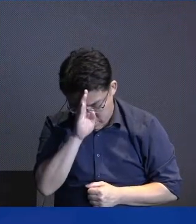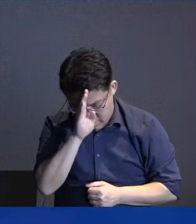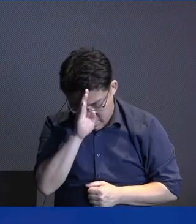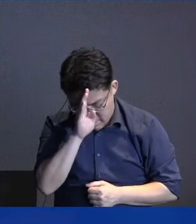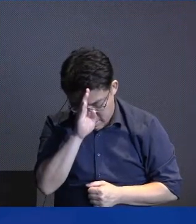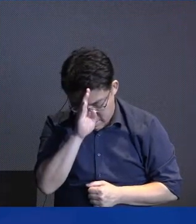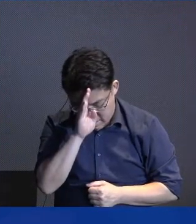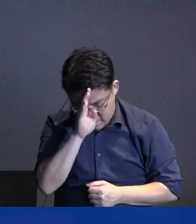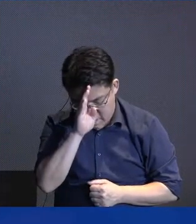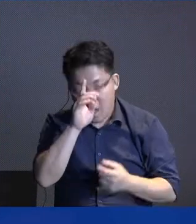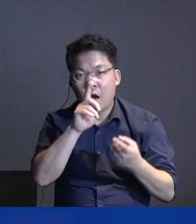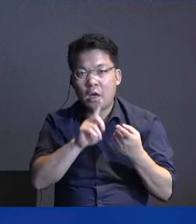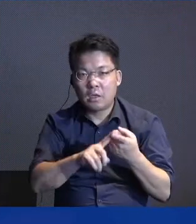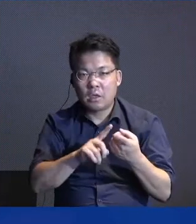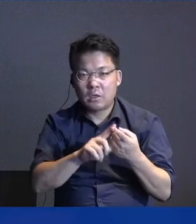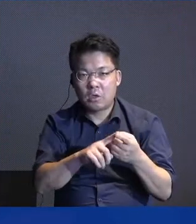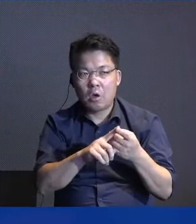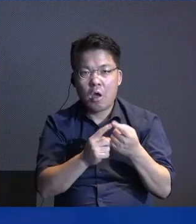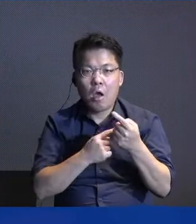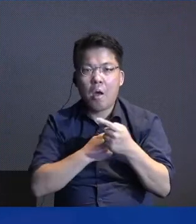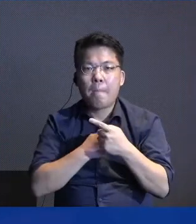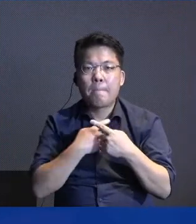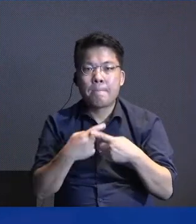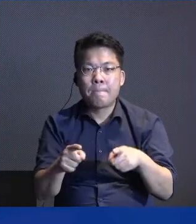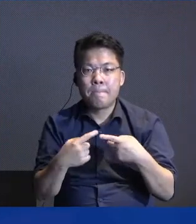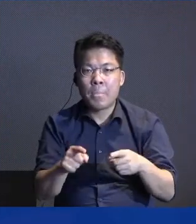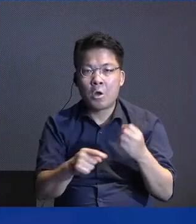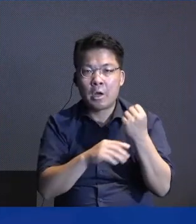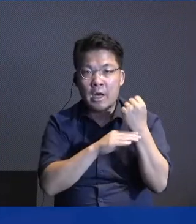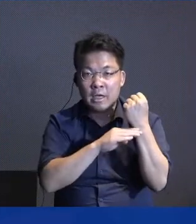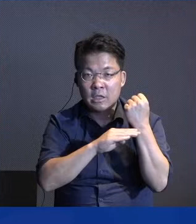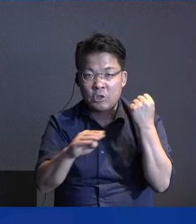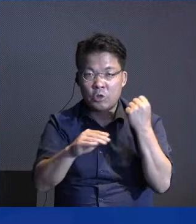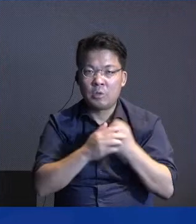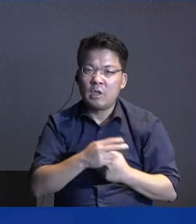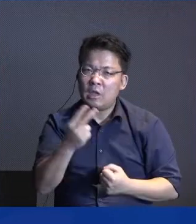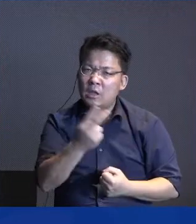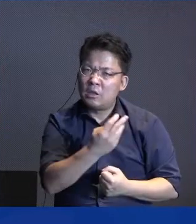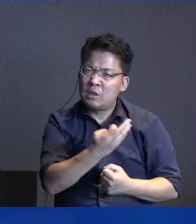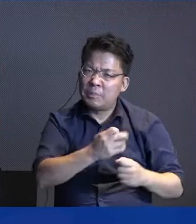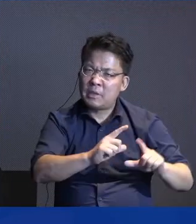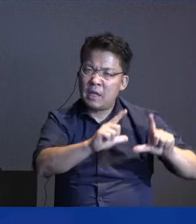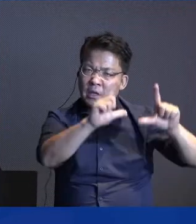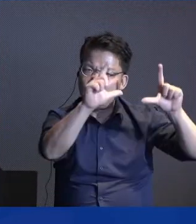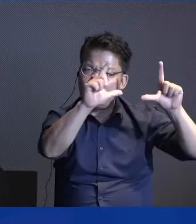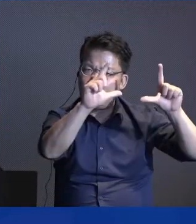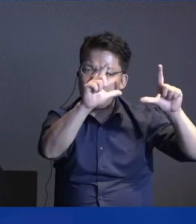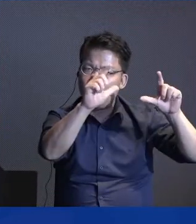time since 2014. So in the 2020 survey,